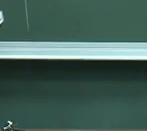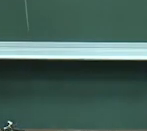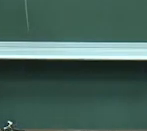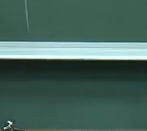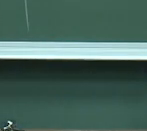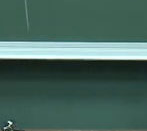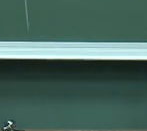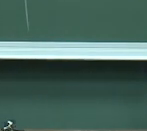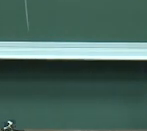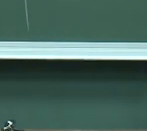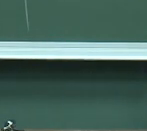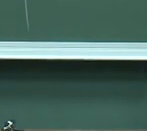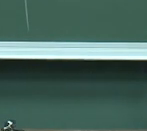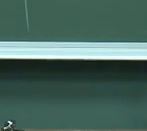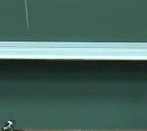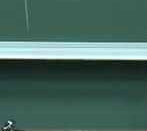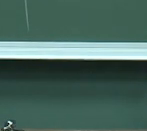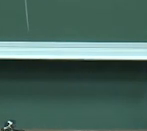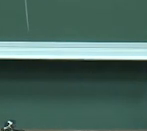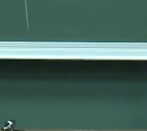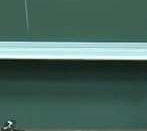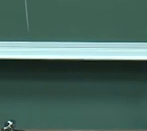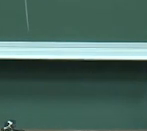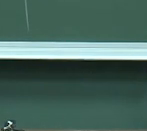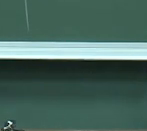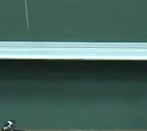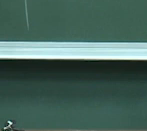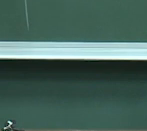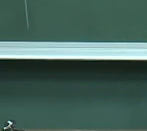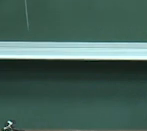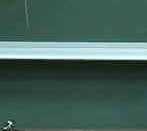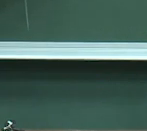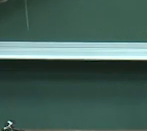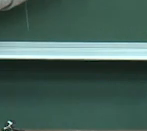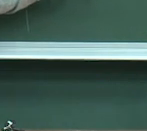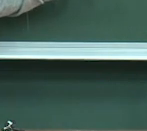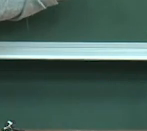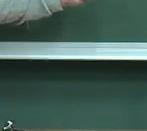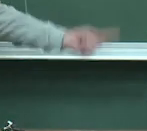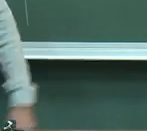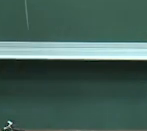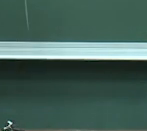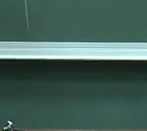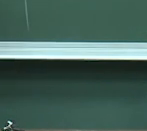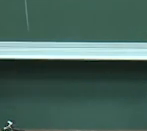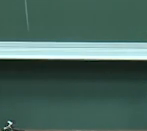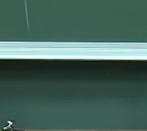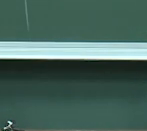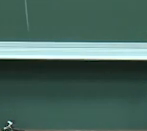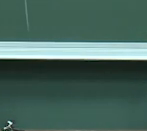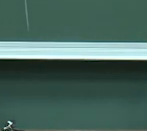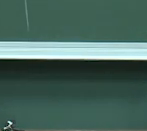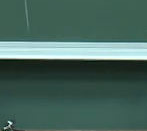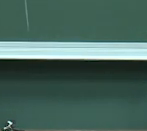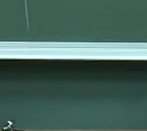So that's our balancing figure. All right? And we see it's on the debit side. That means our bank balance